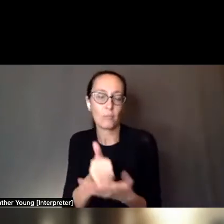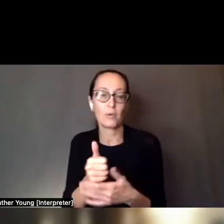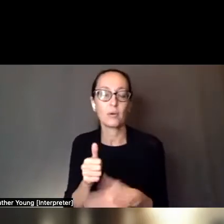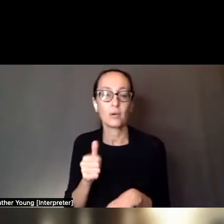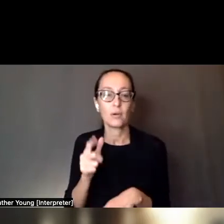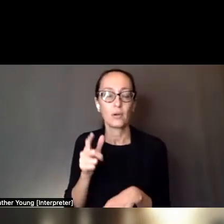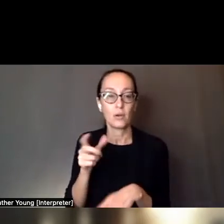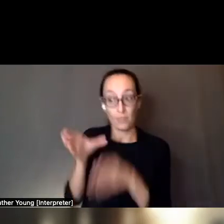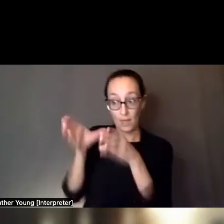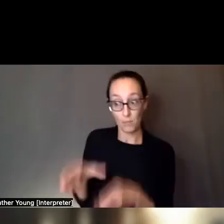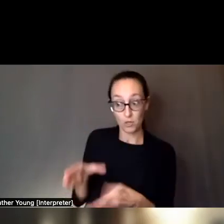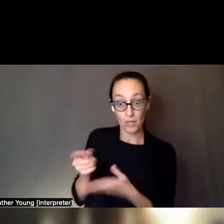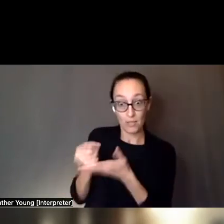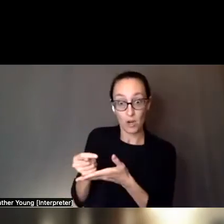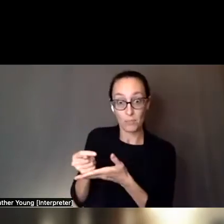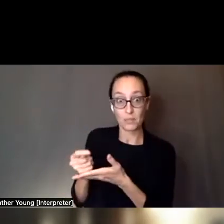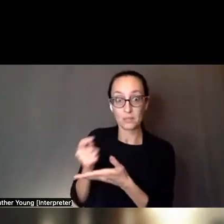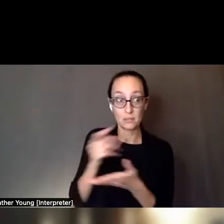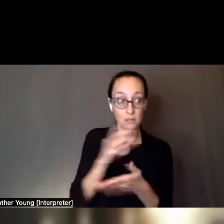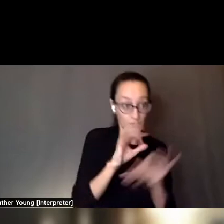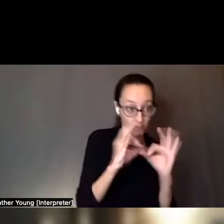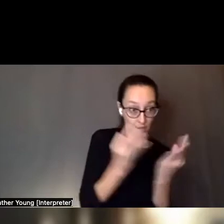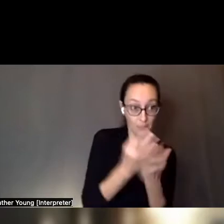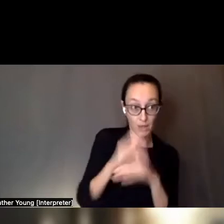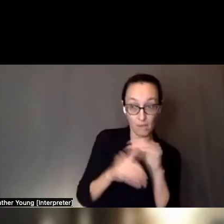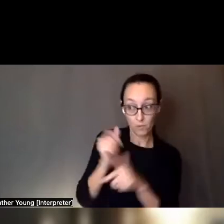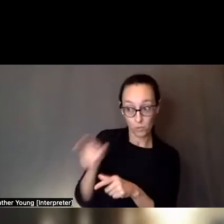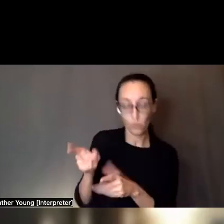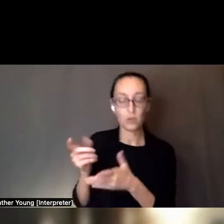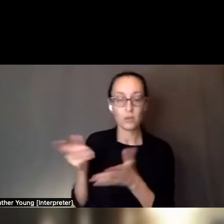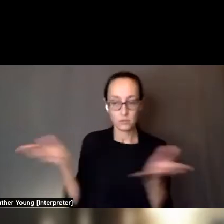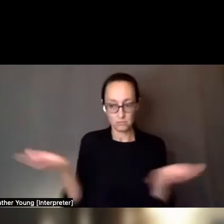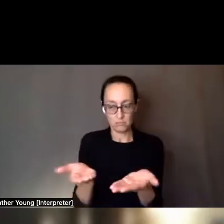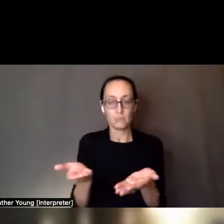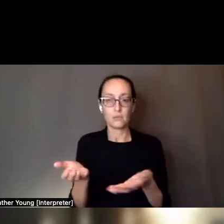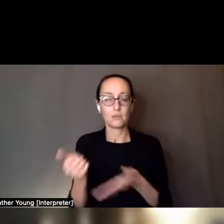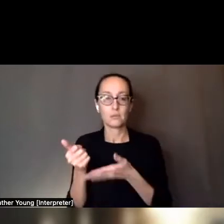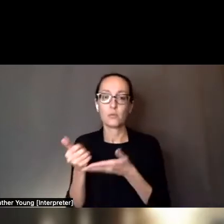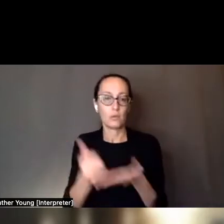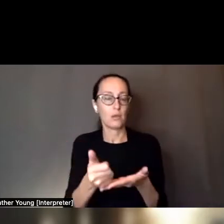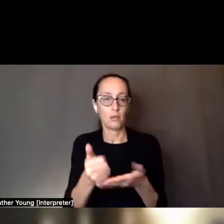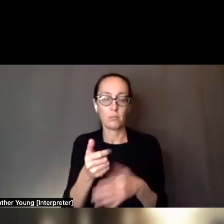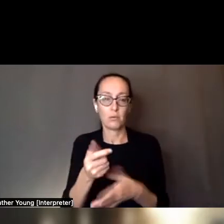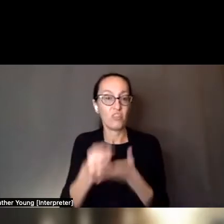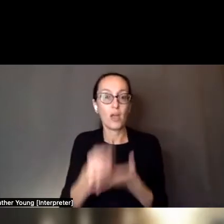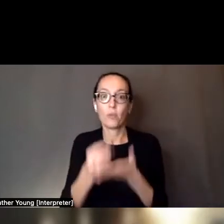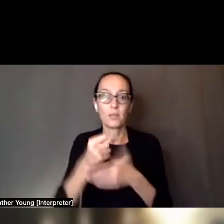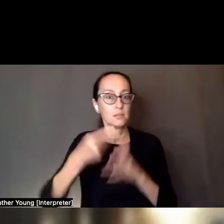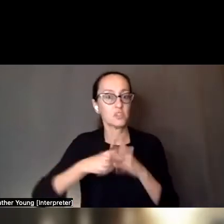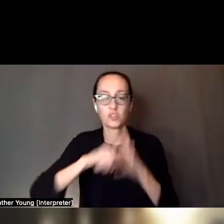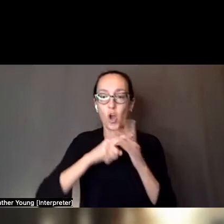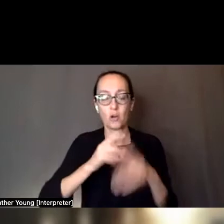and to help you incorporate therapy at the earliest age. And the focus for